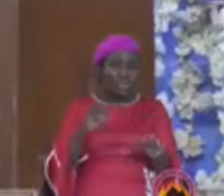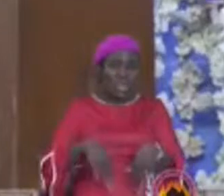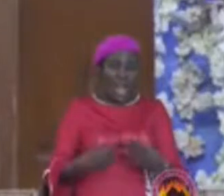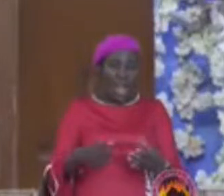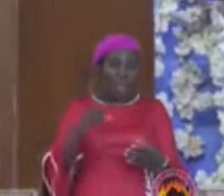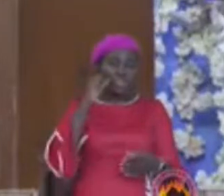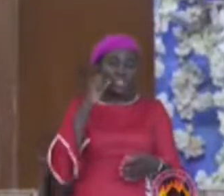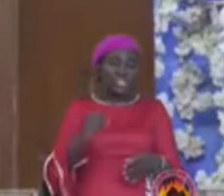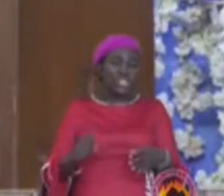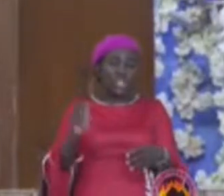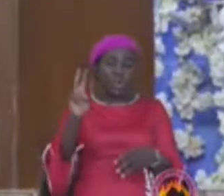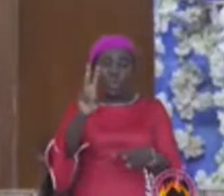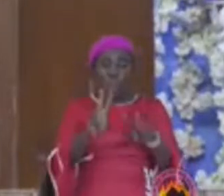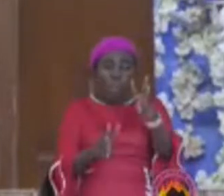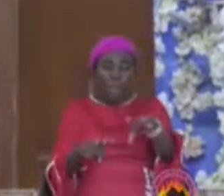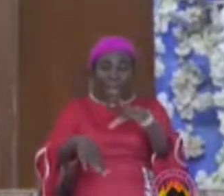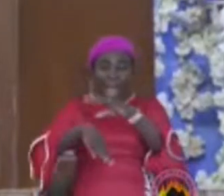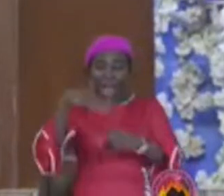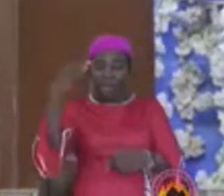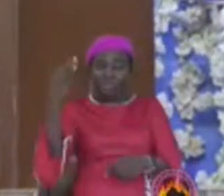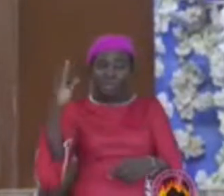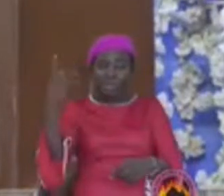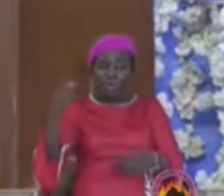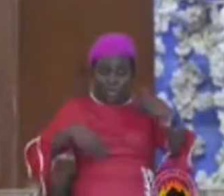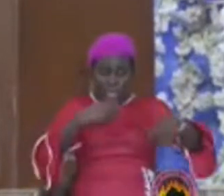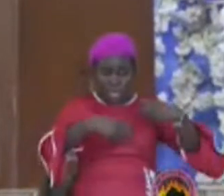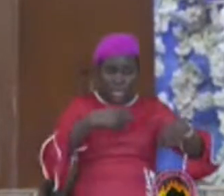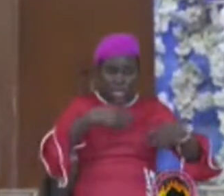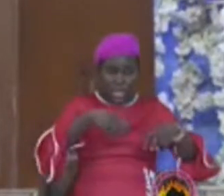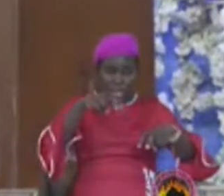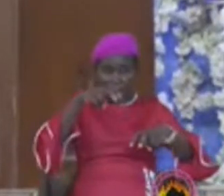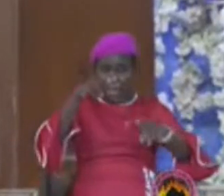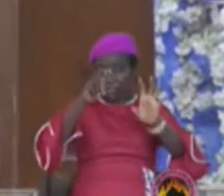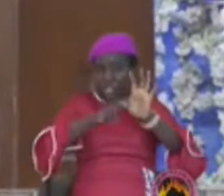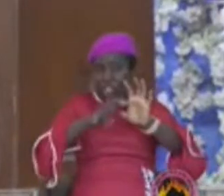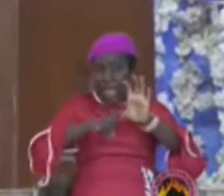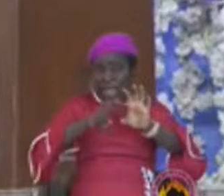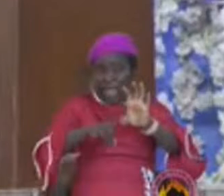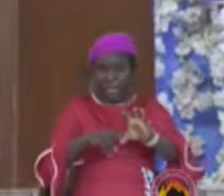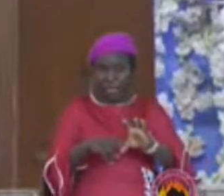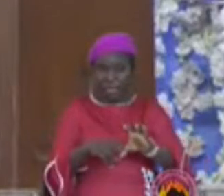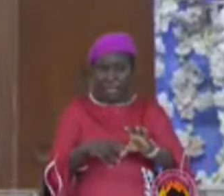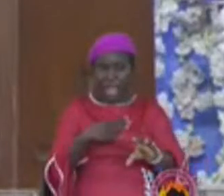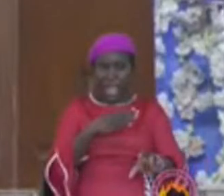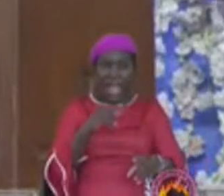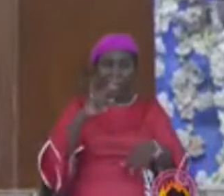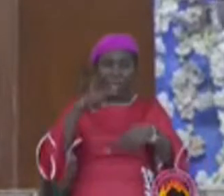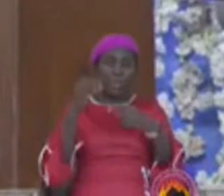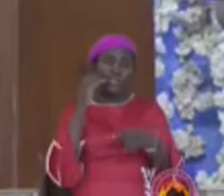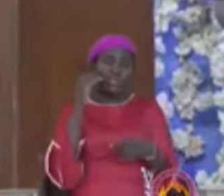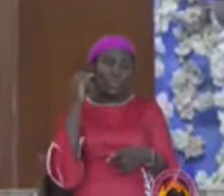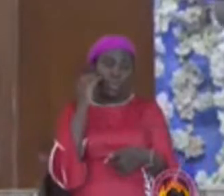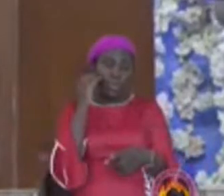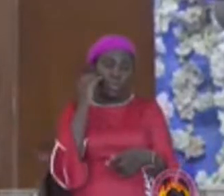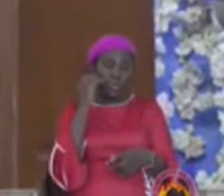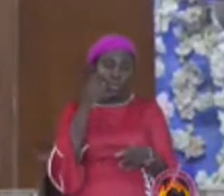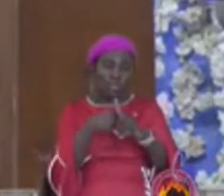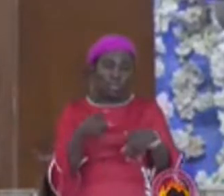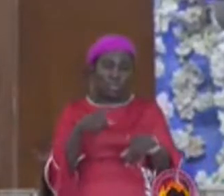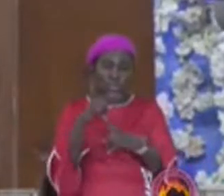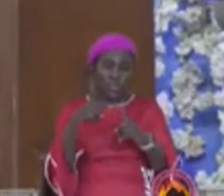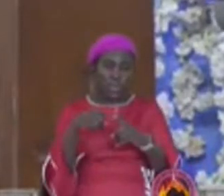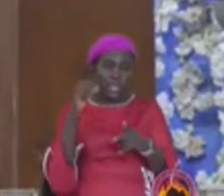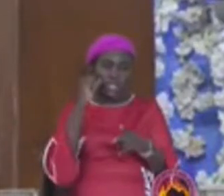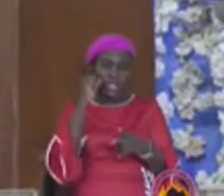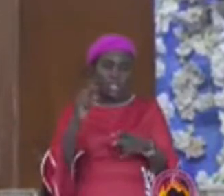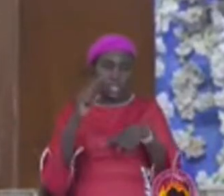wheelchair. And went home. But immediately she got home and sat